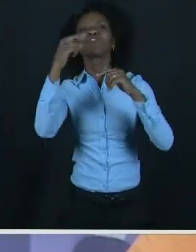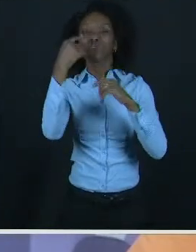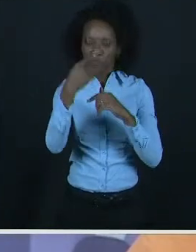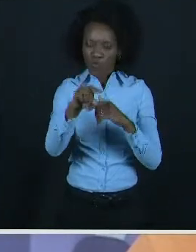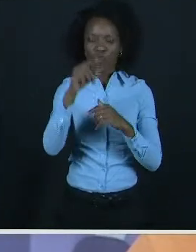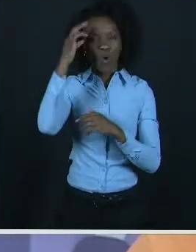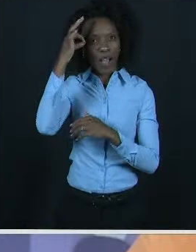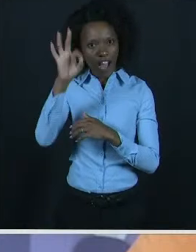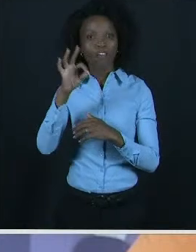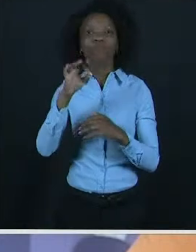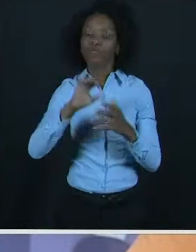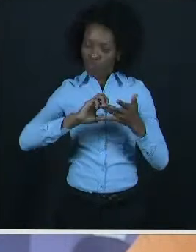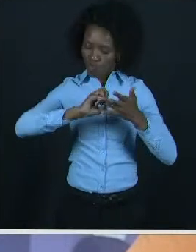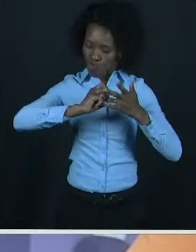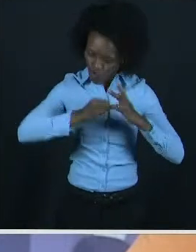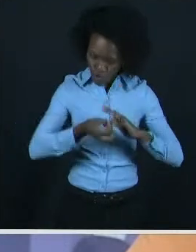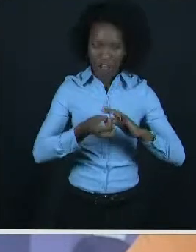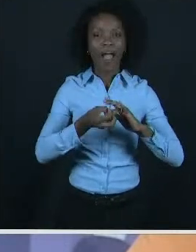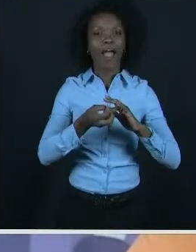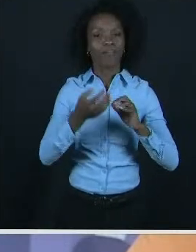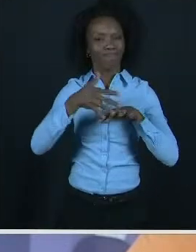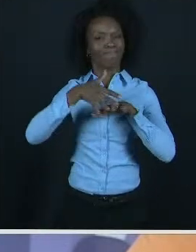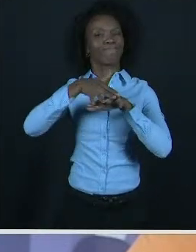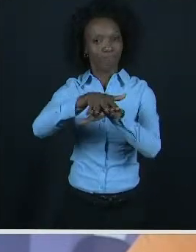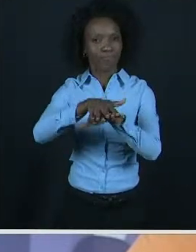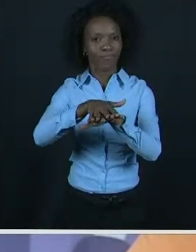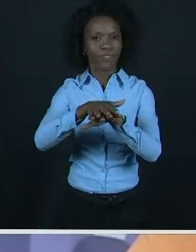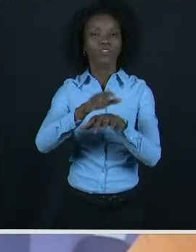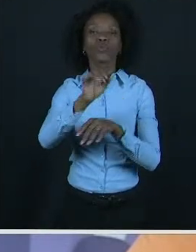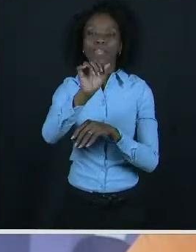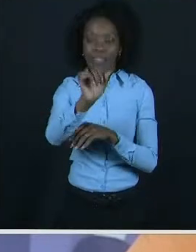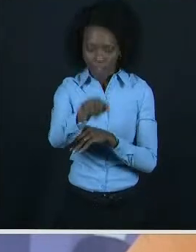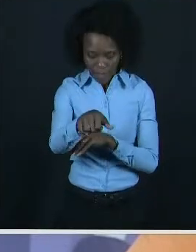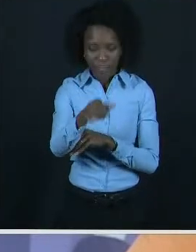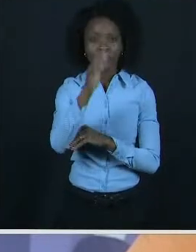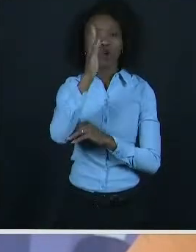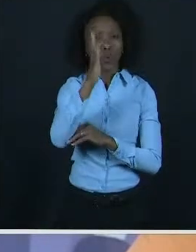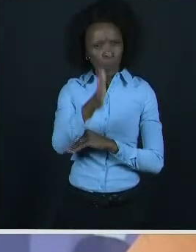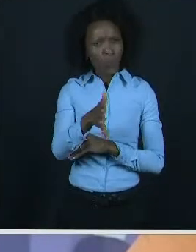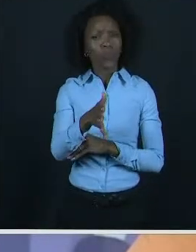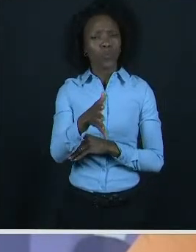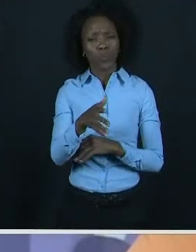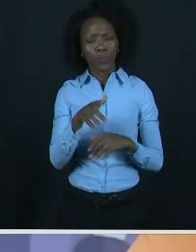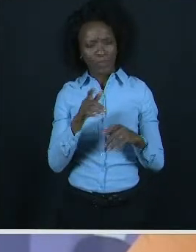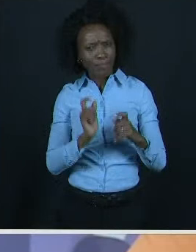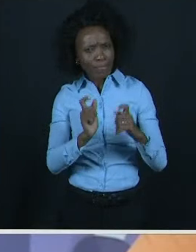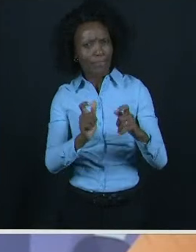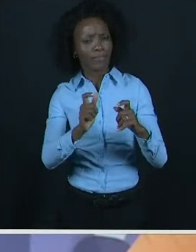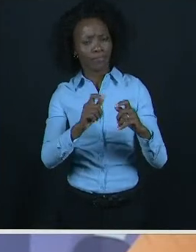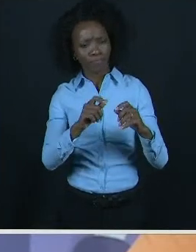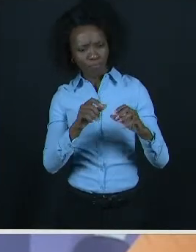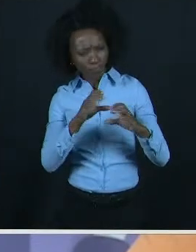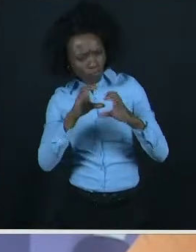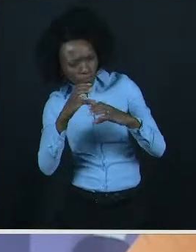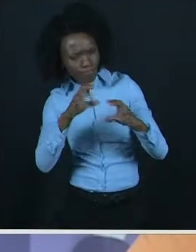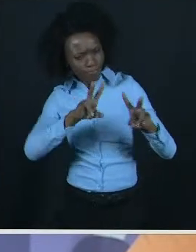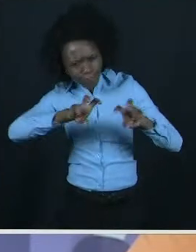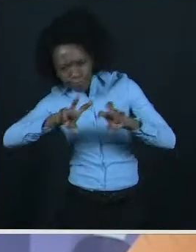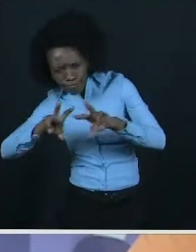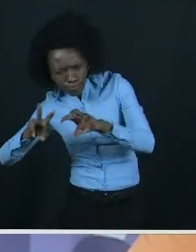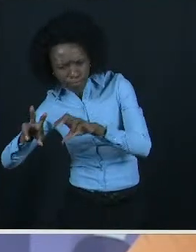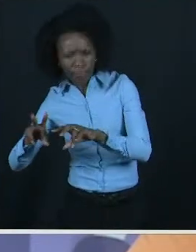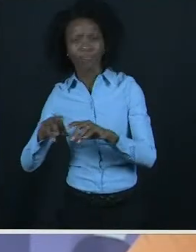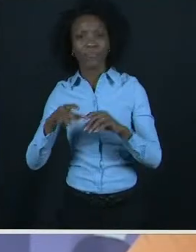inaugural summit that we would fast-track the review of existing laws, as I was saying, and policies